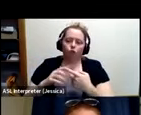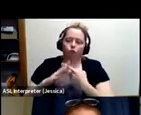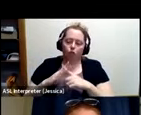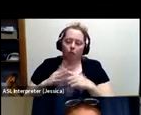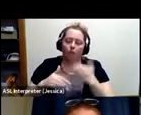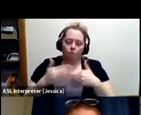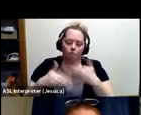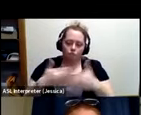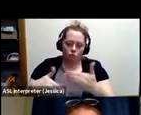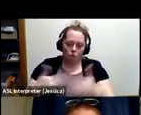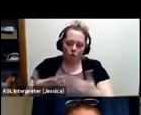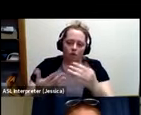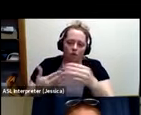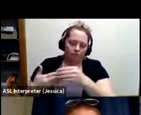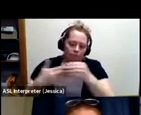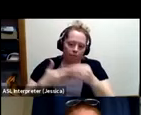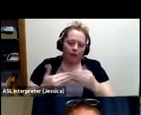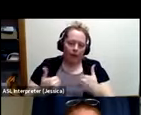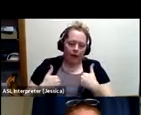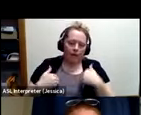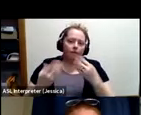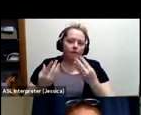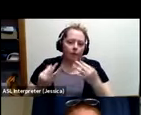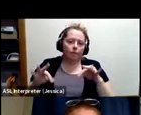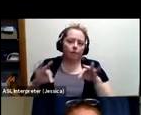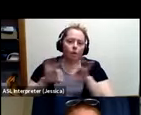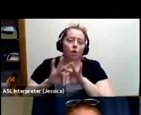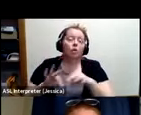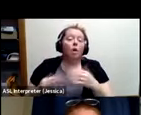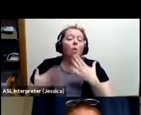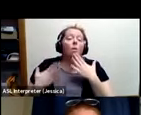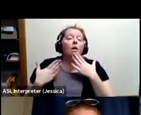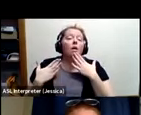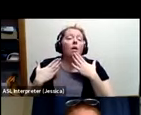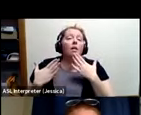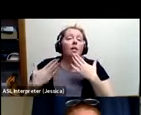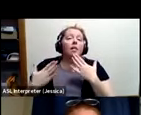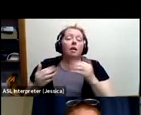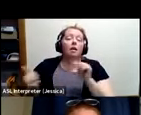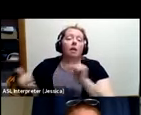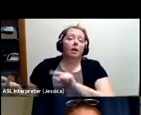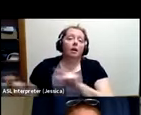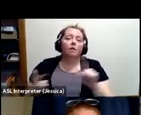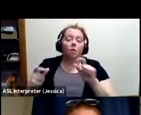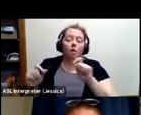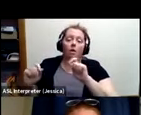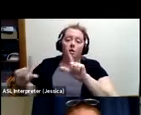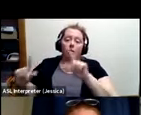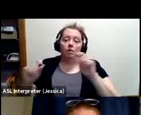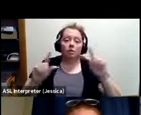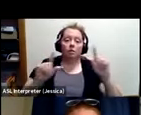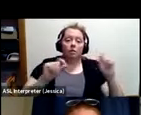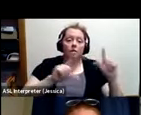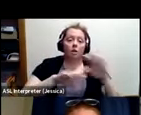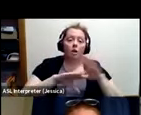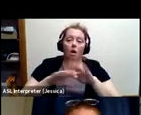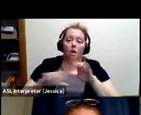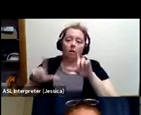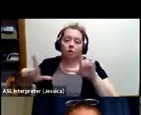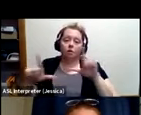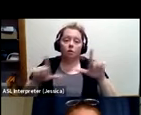the panelists so much. Your knowledge is so appreciated, and it's so important that we can get your voices on these